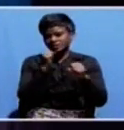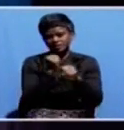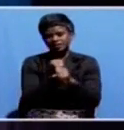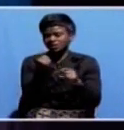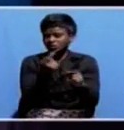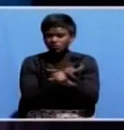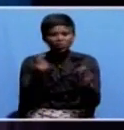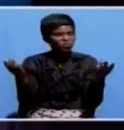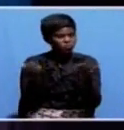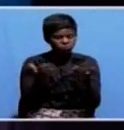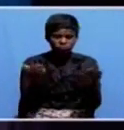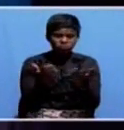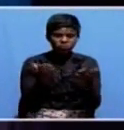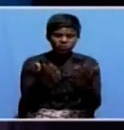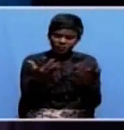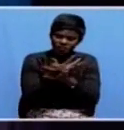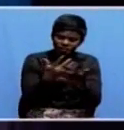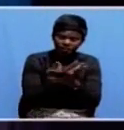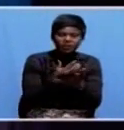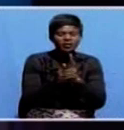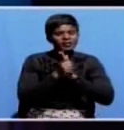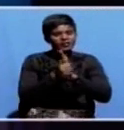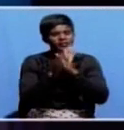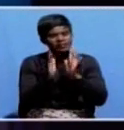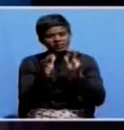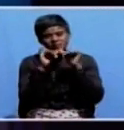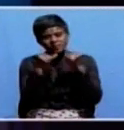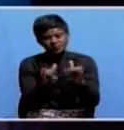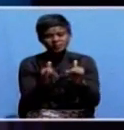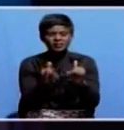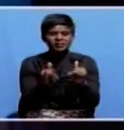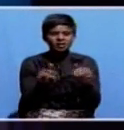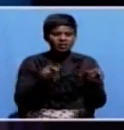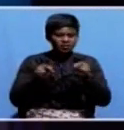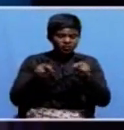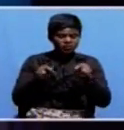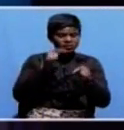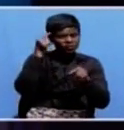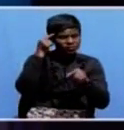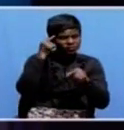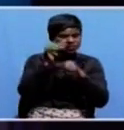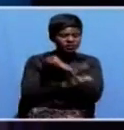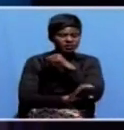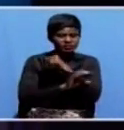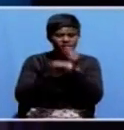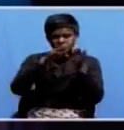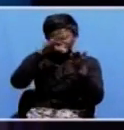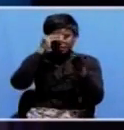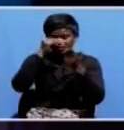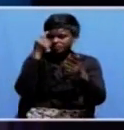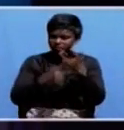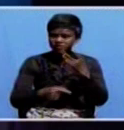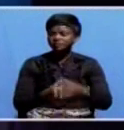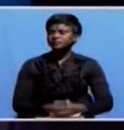to become a fierce leader of the labor movement, and eventually president of the country. Yes. What lessons should people learn from Dr.